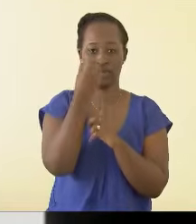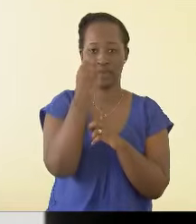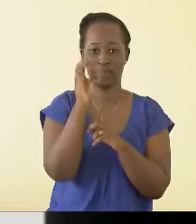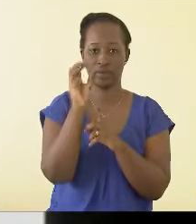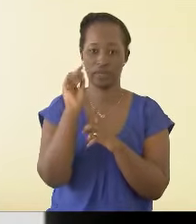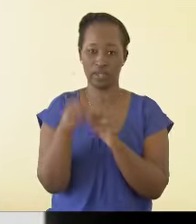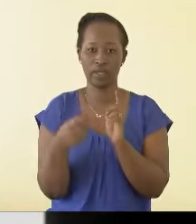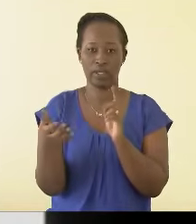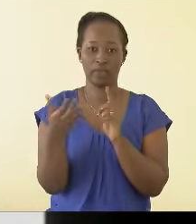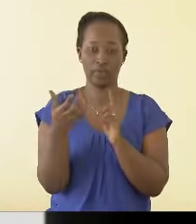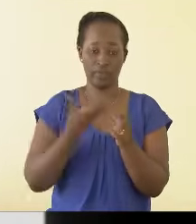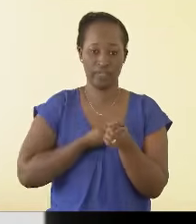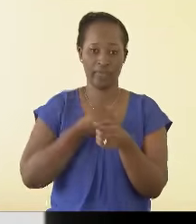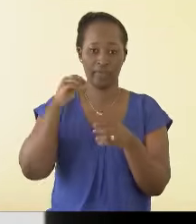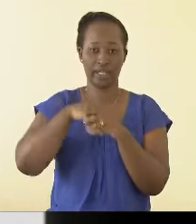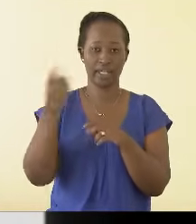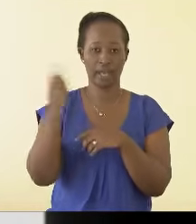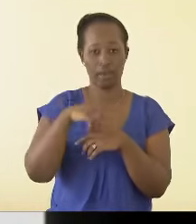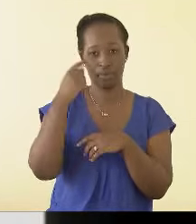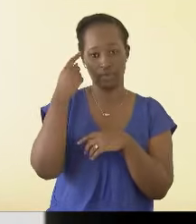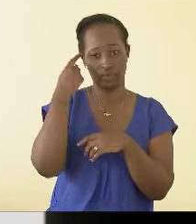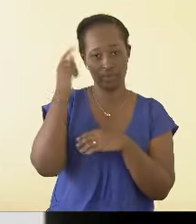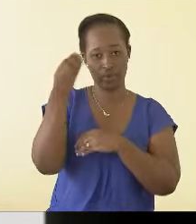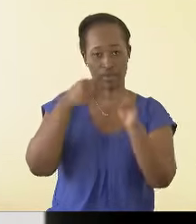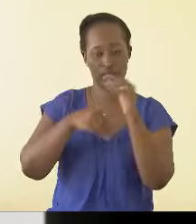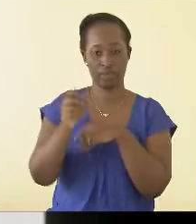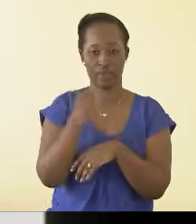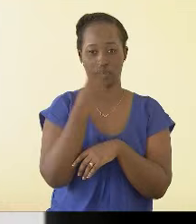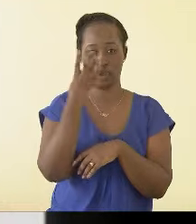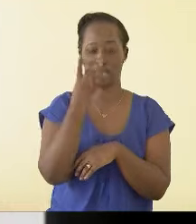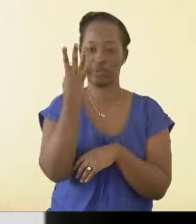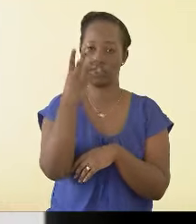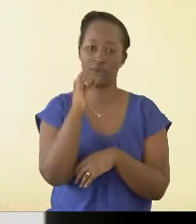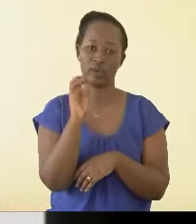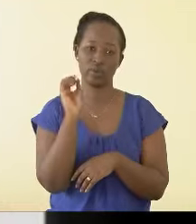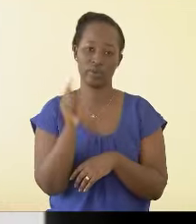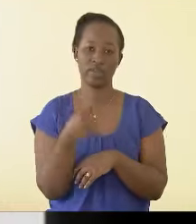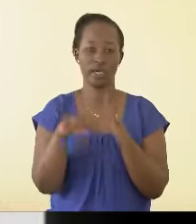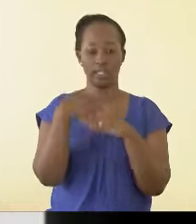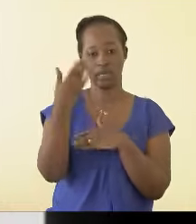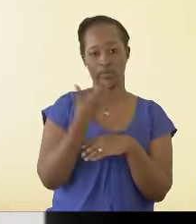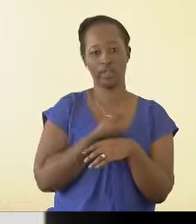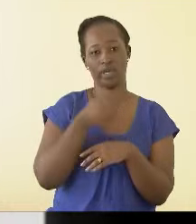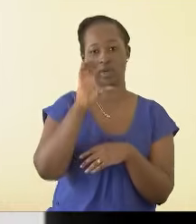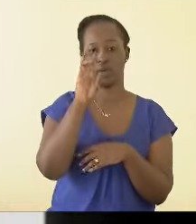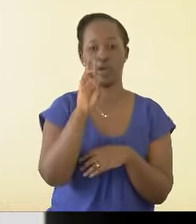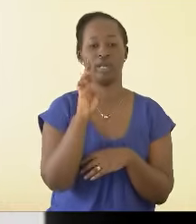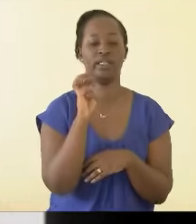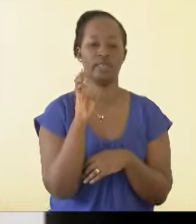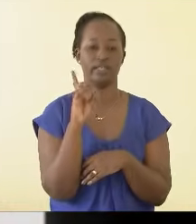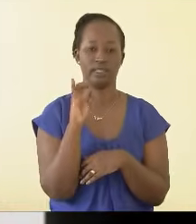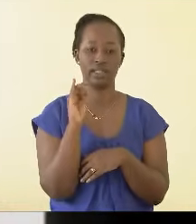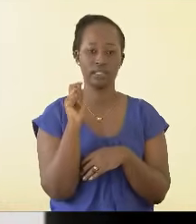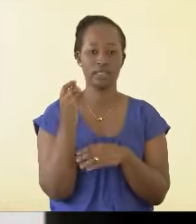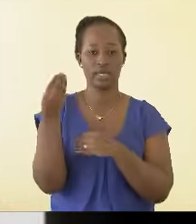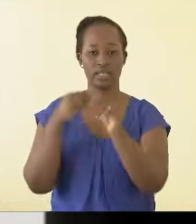income from sale of an asset in April. It was 400,000. Then we have credit sales per month. You can